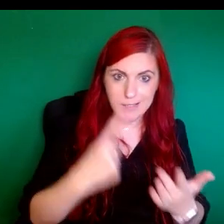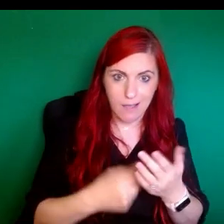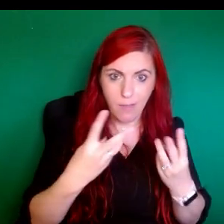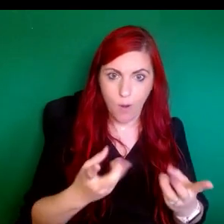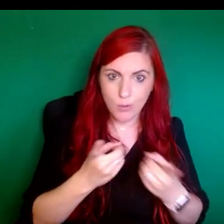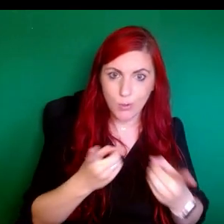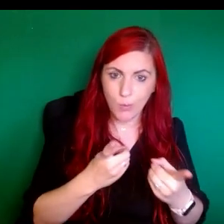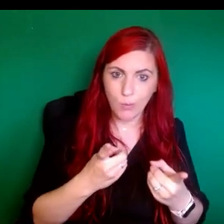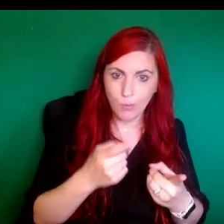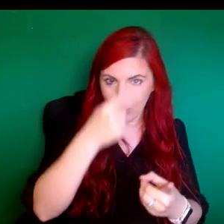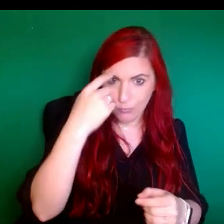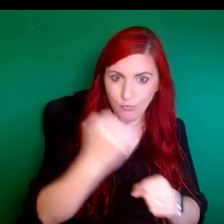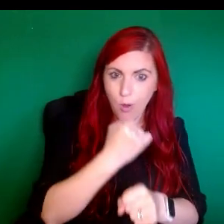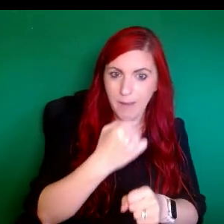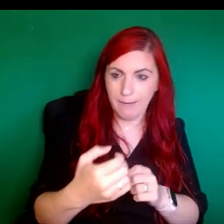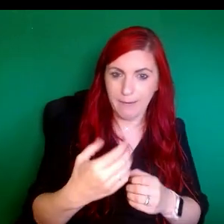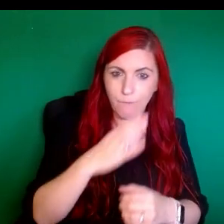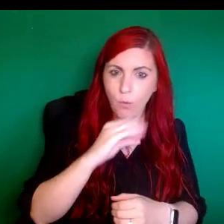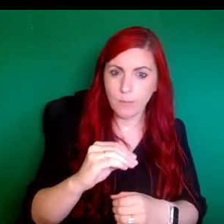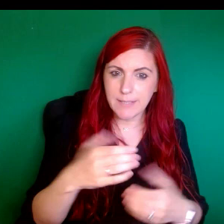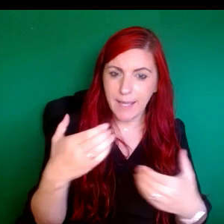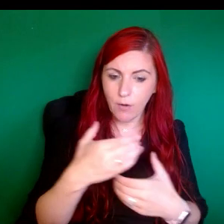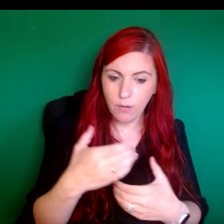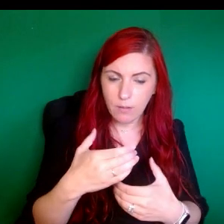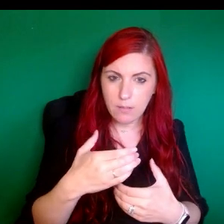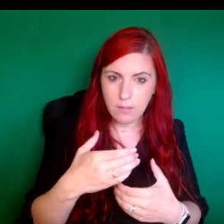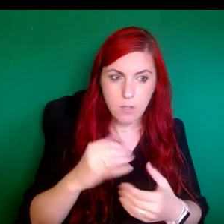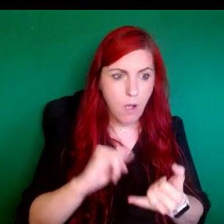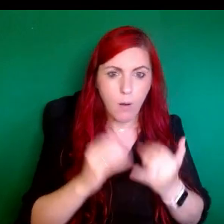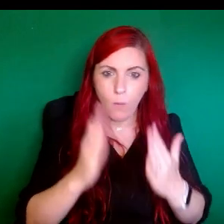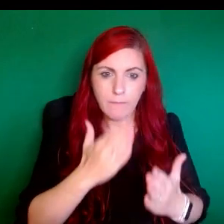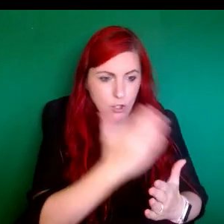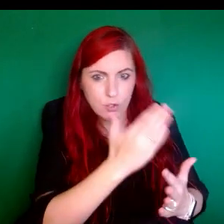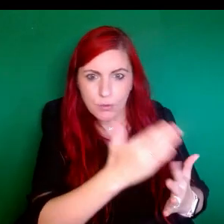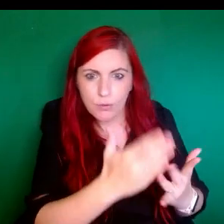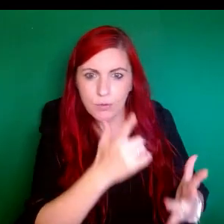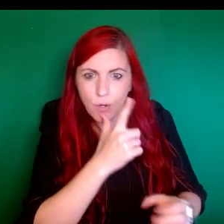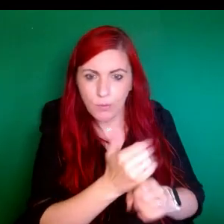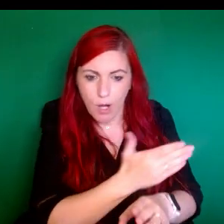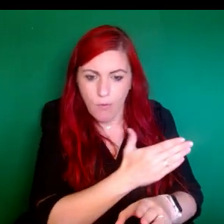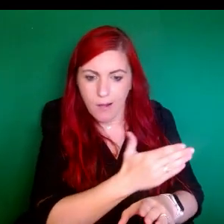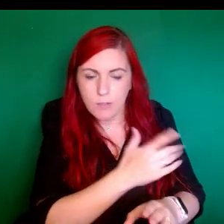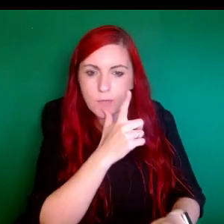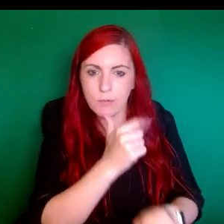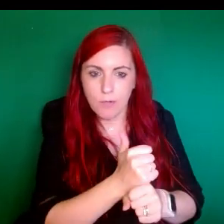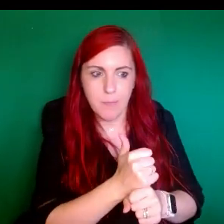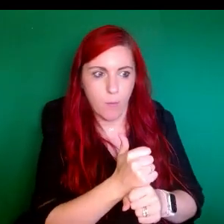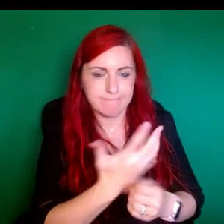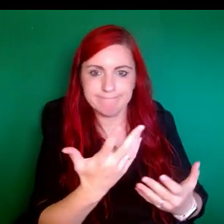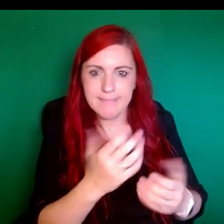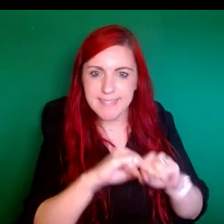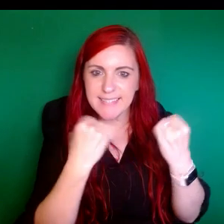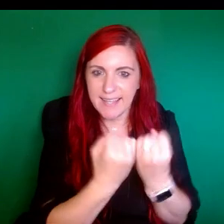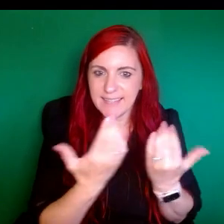it and why COPE Galway is doing it. So, everybody who has spoken today has spoken about the context